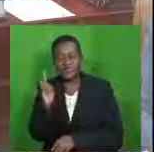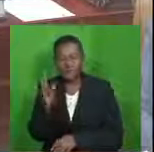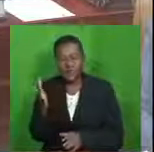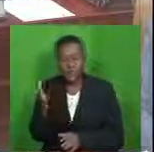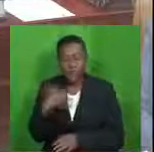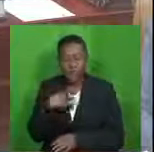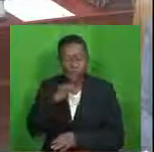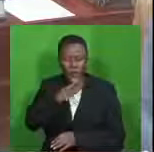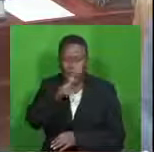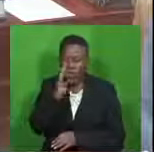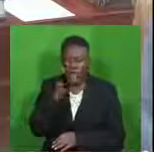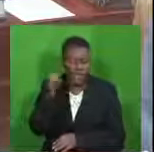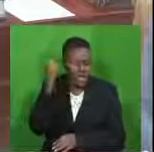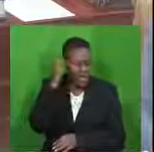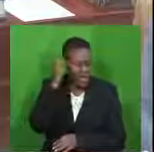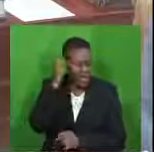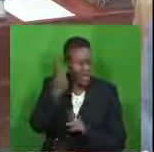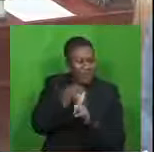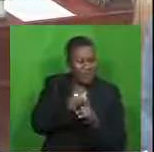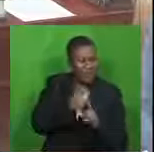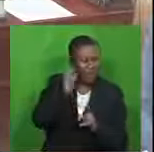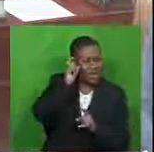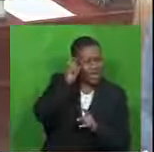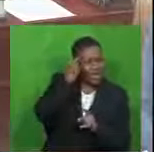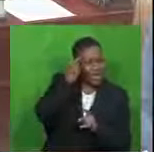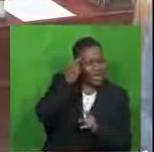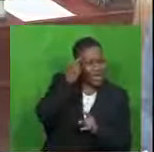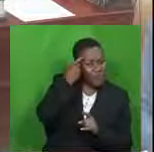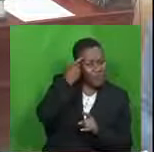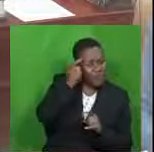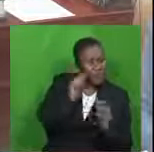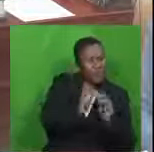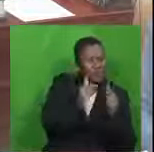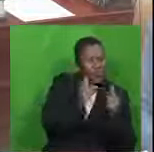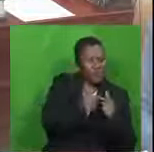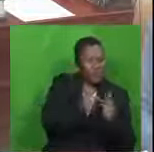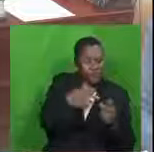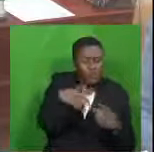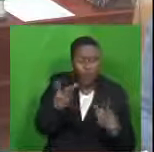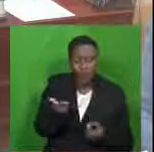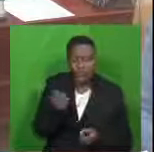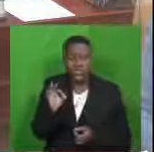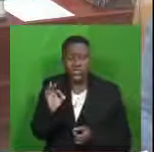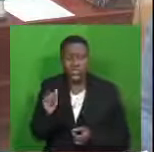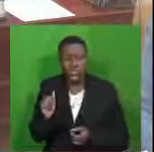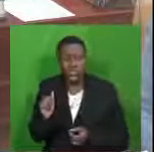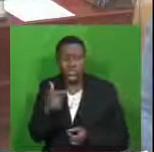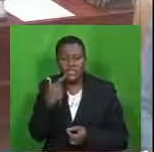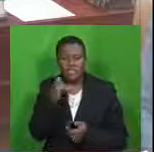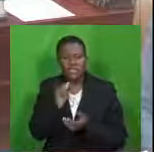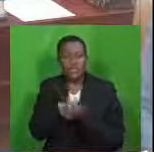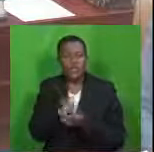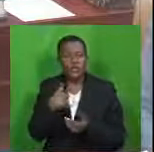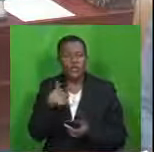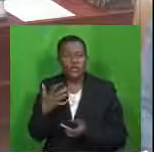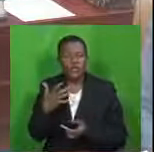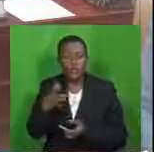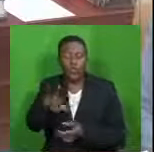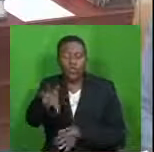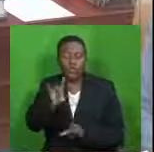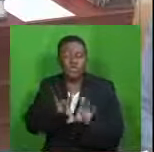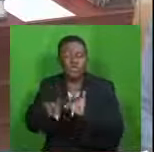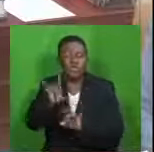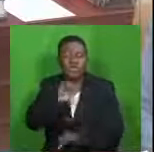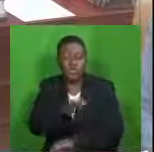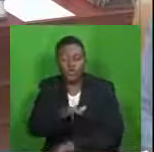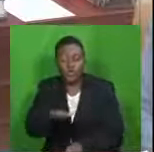heard it from government sources or GFA sources that we want to be able to undertake scouting, a